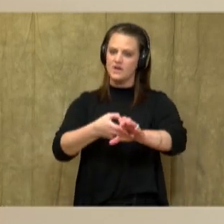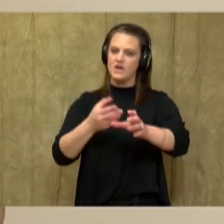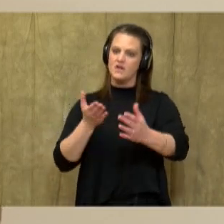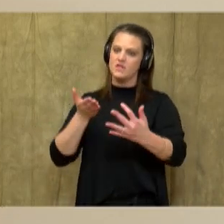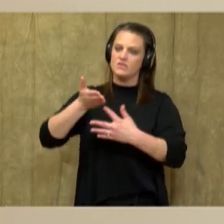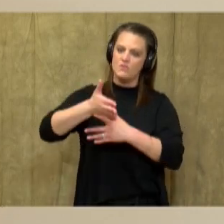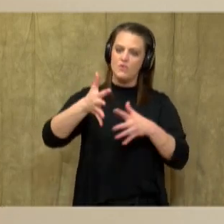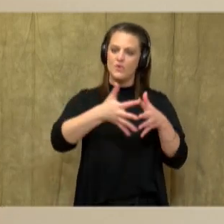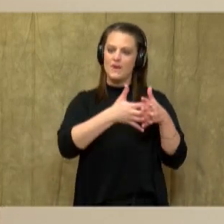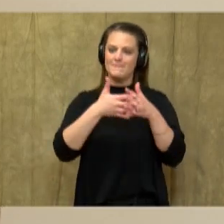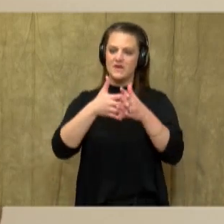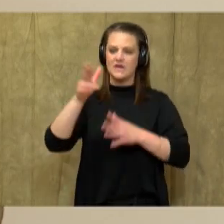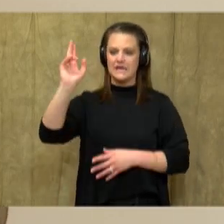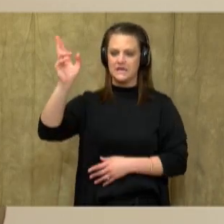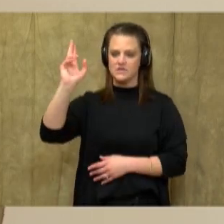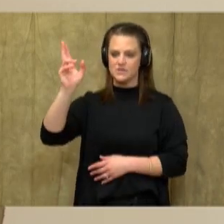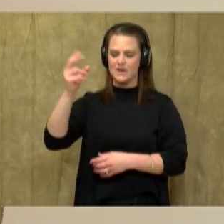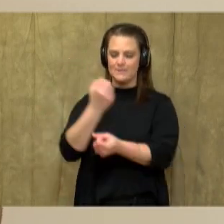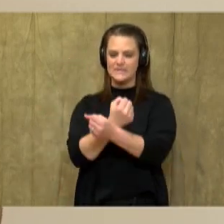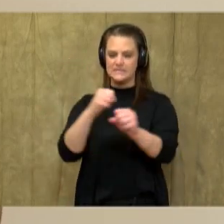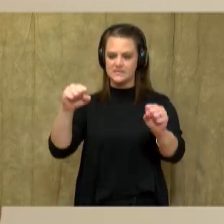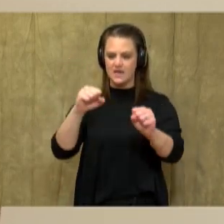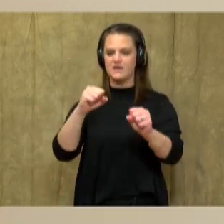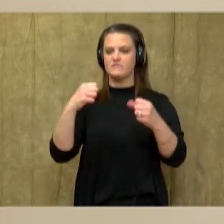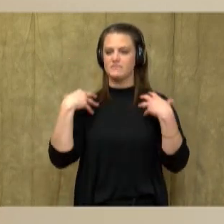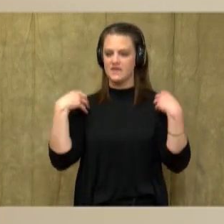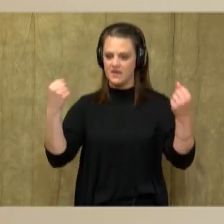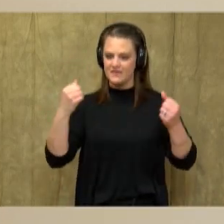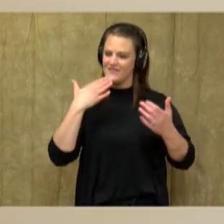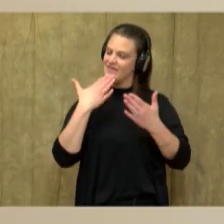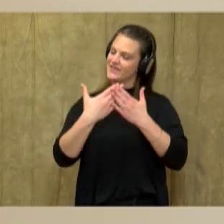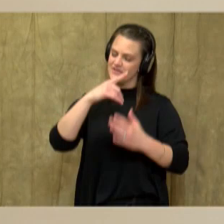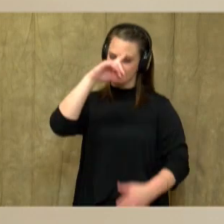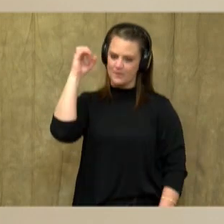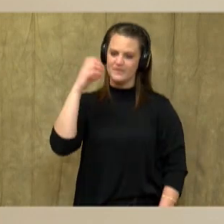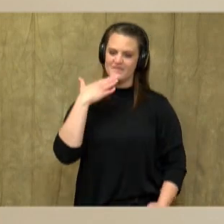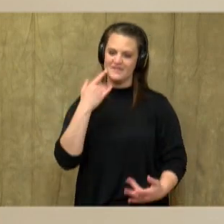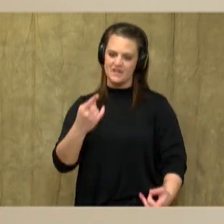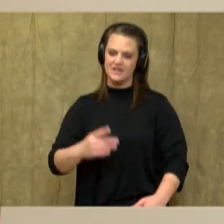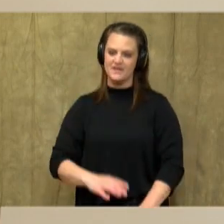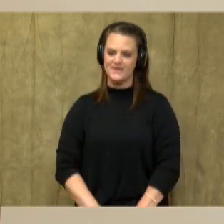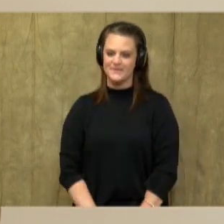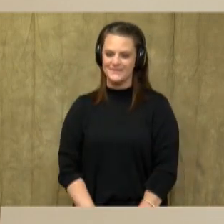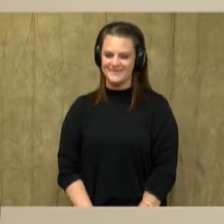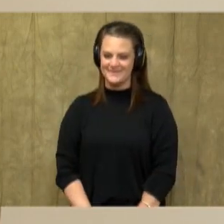American history. I want you to be safe and be well and have a good summer. Thank you.